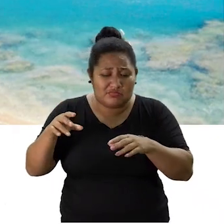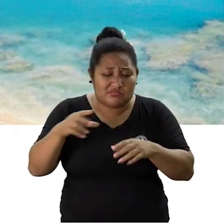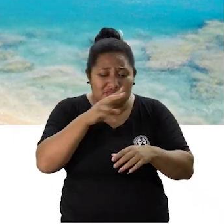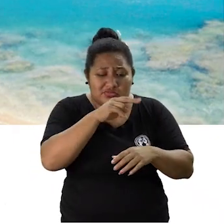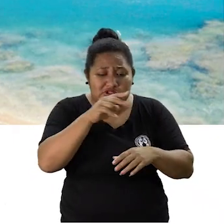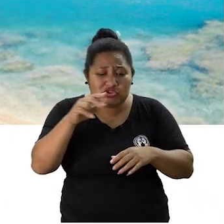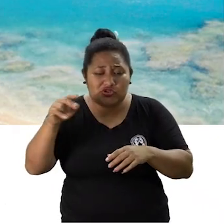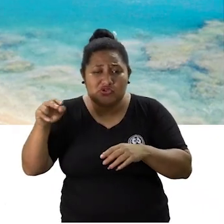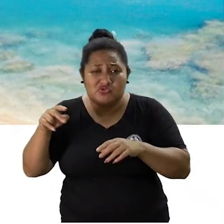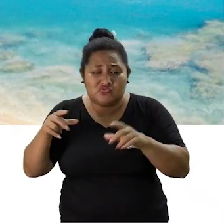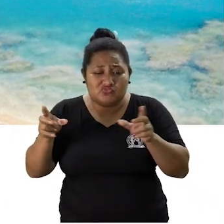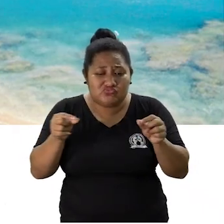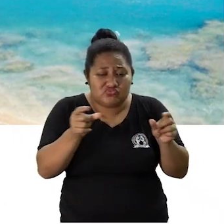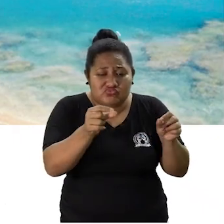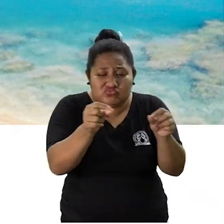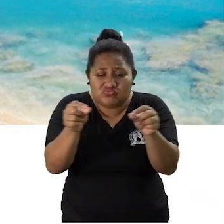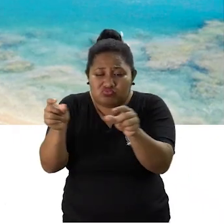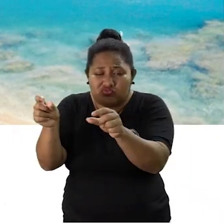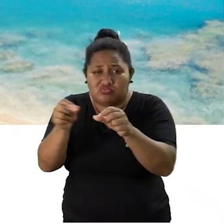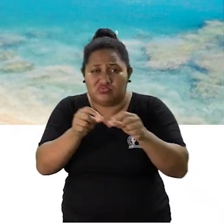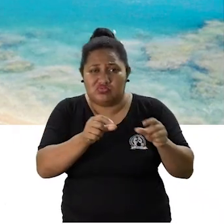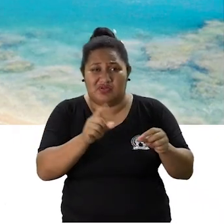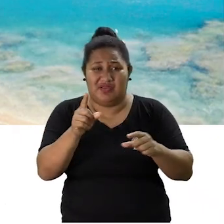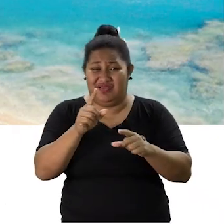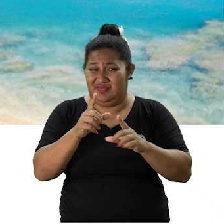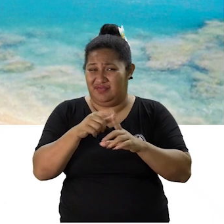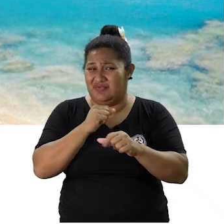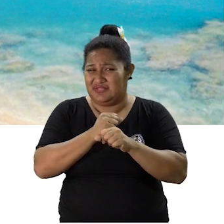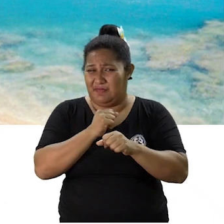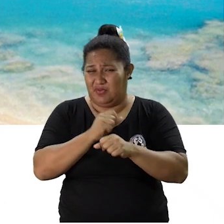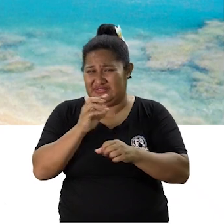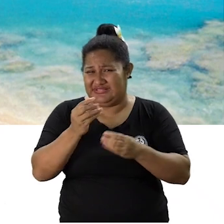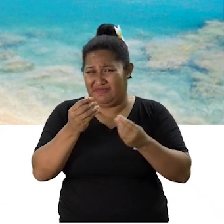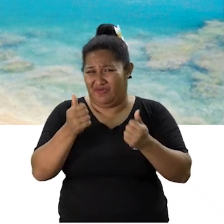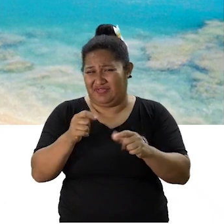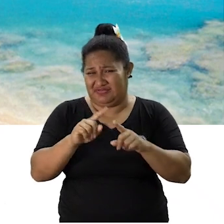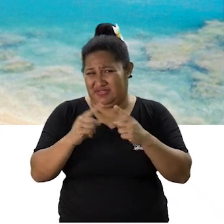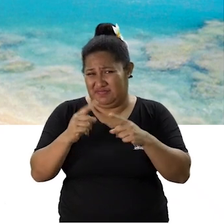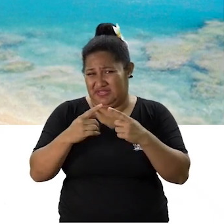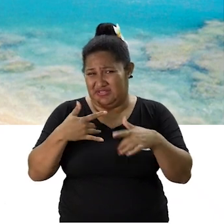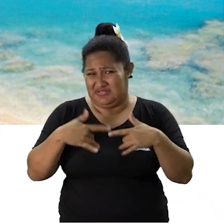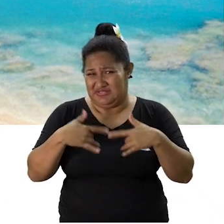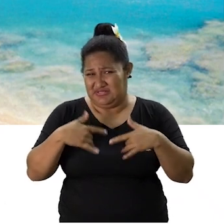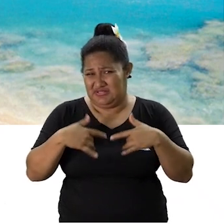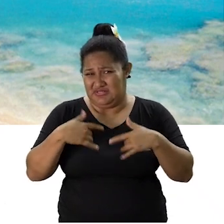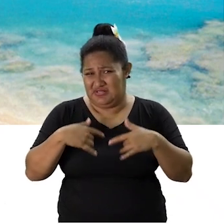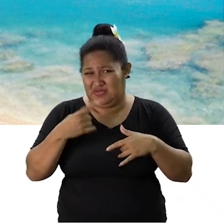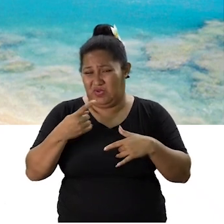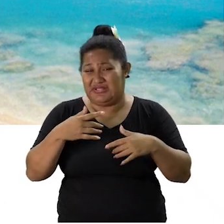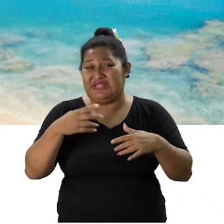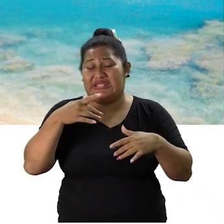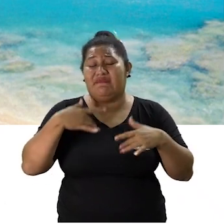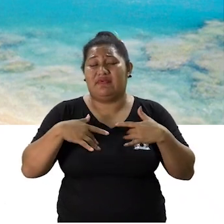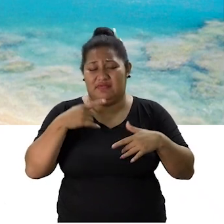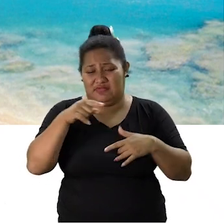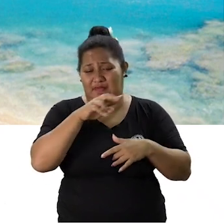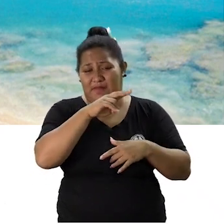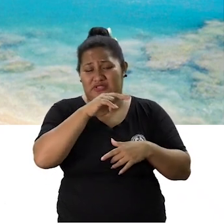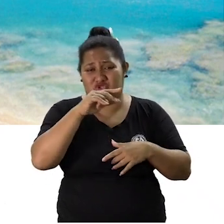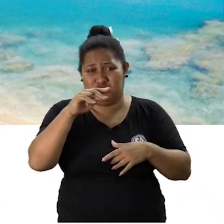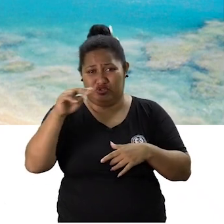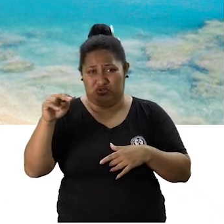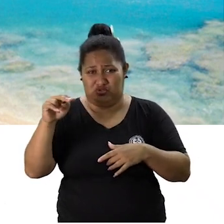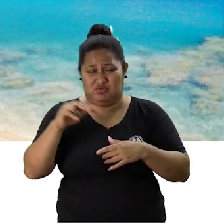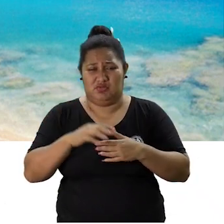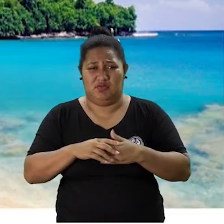ata whawhingo whiena. Of some of the organisms that thrive on the beach. Po nungo le